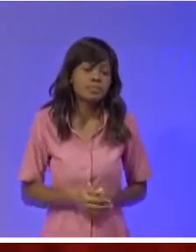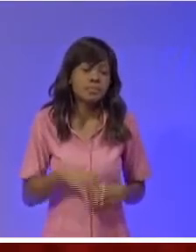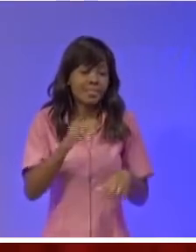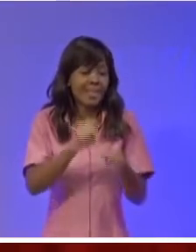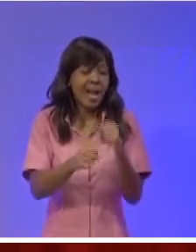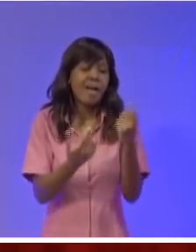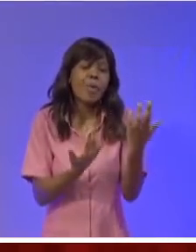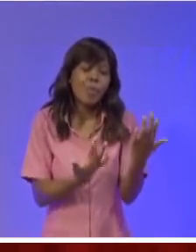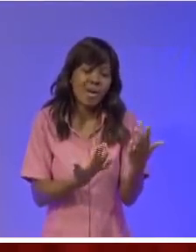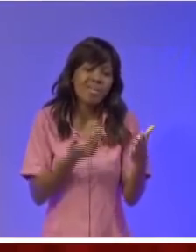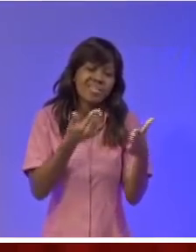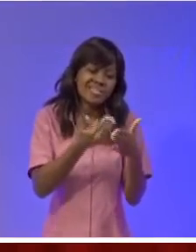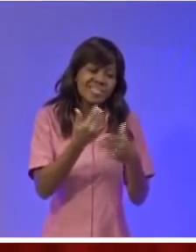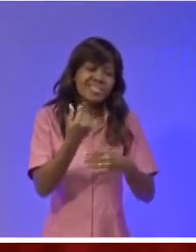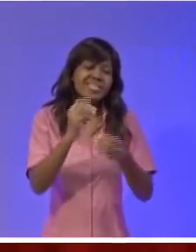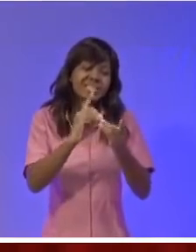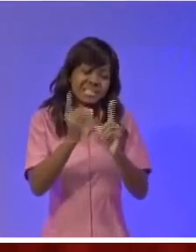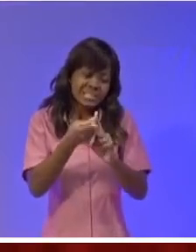to Ms. Boucher,